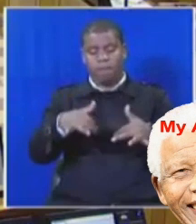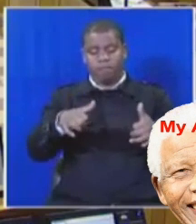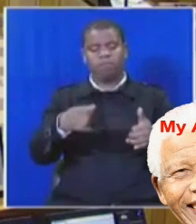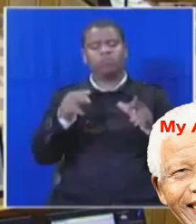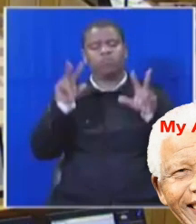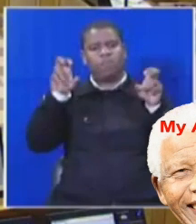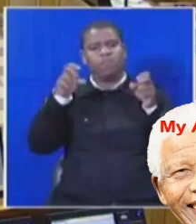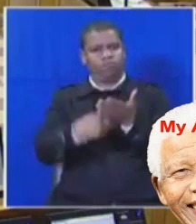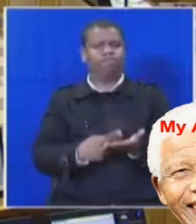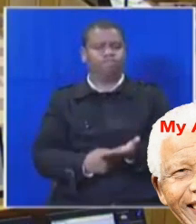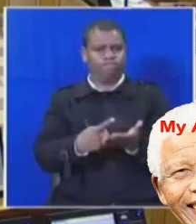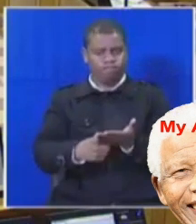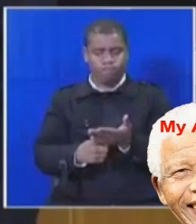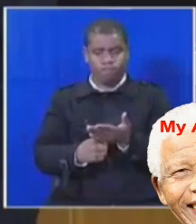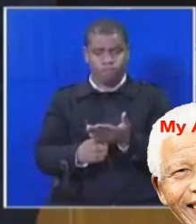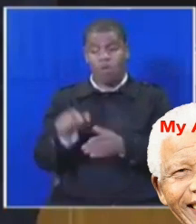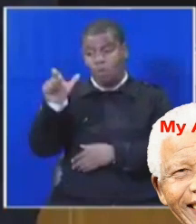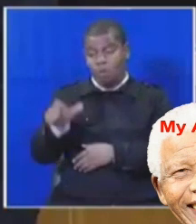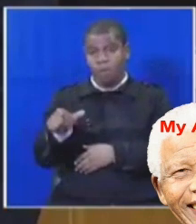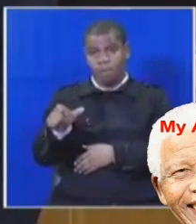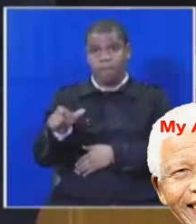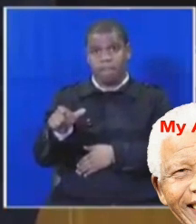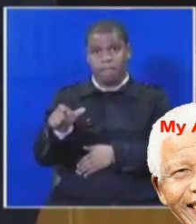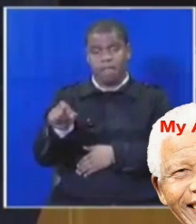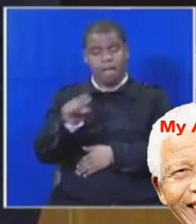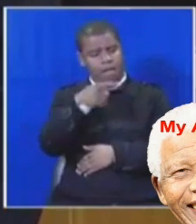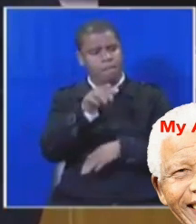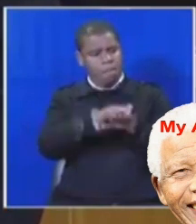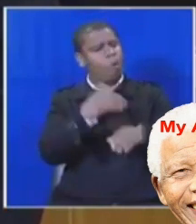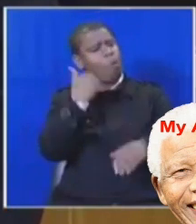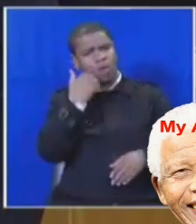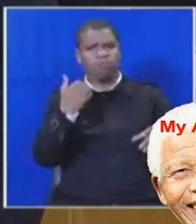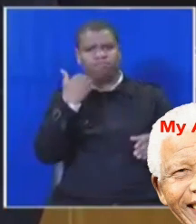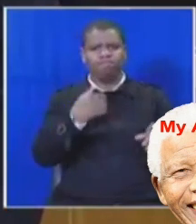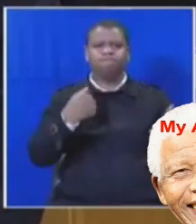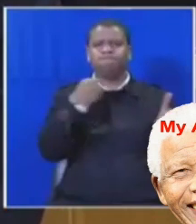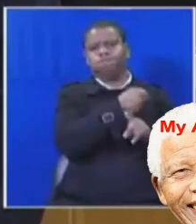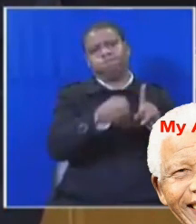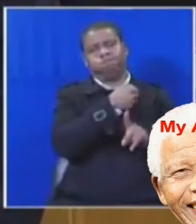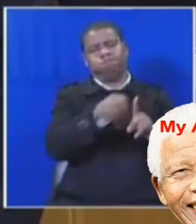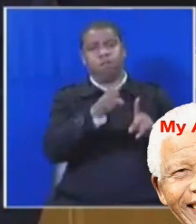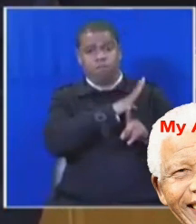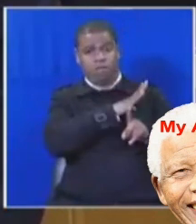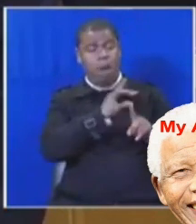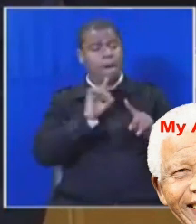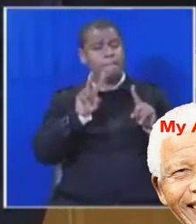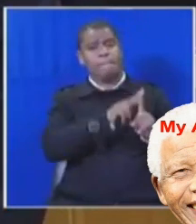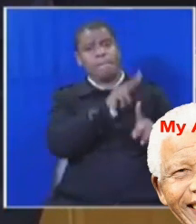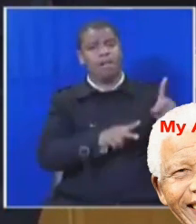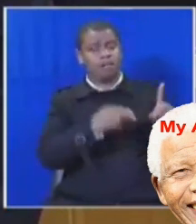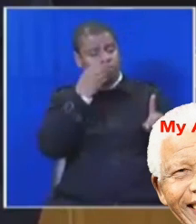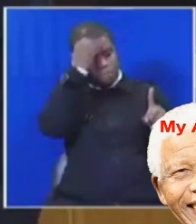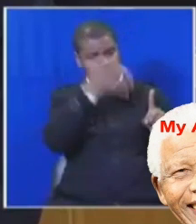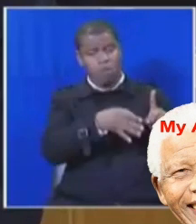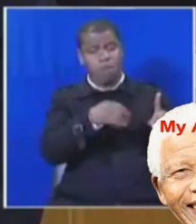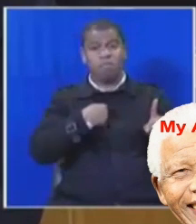And when one member makes threats of physical violence against other members and military violence, it's inappropriate and it tends